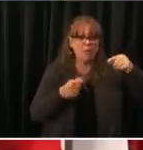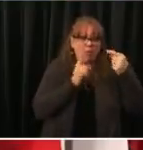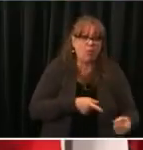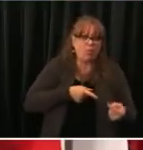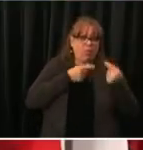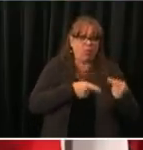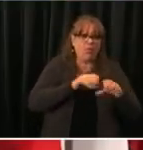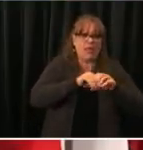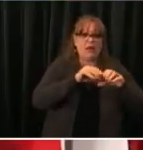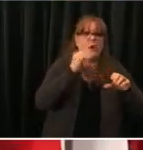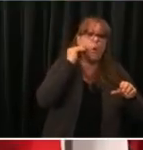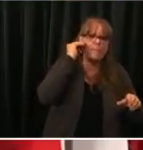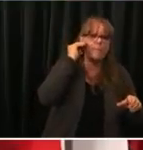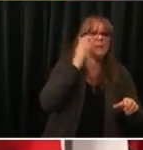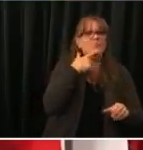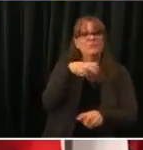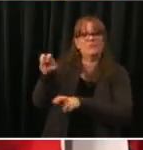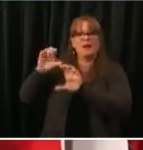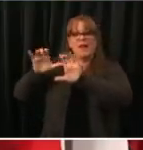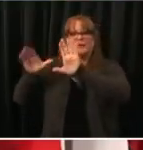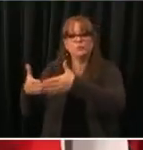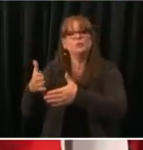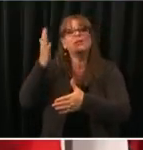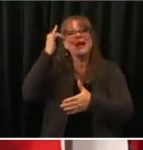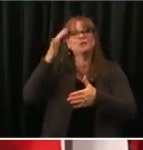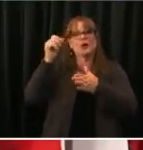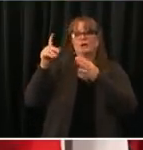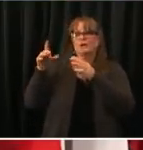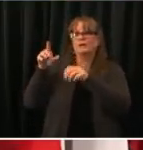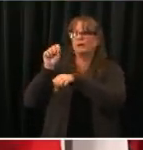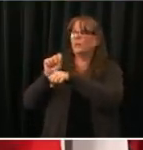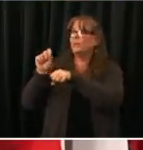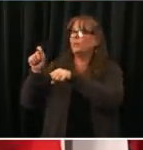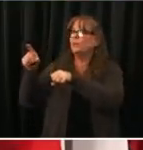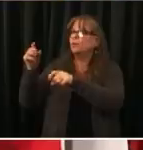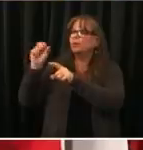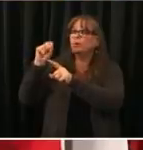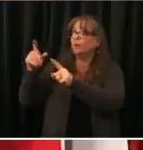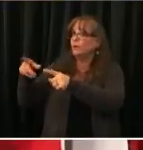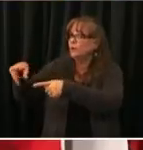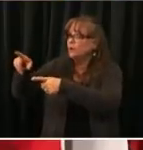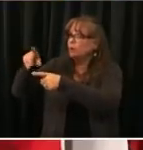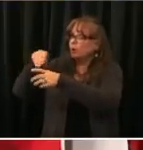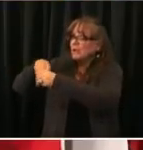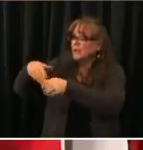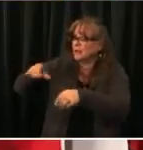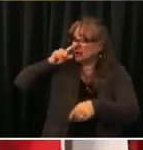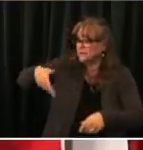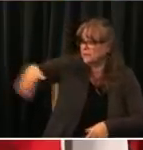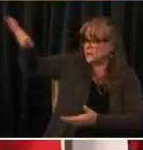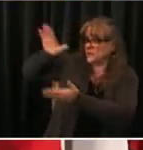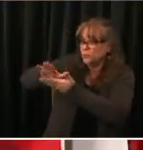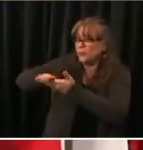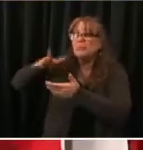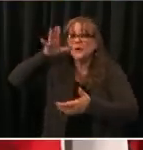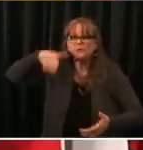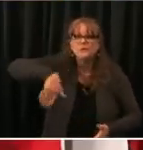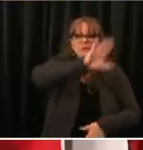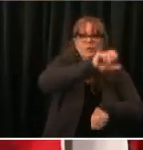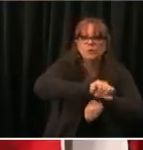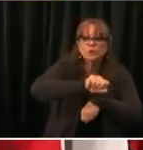equity today, ability of families to support themselves, social emotional health of both kids and parents, it's really, our schools